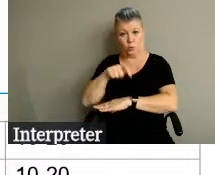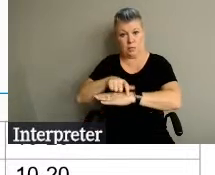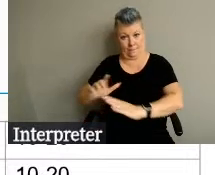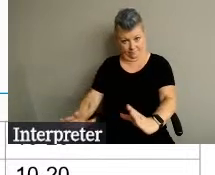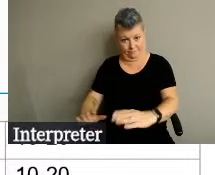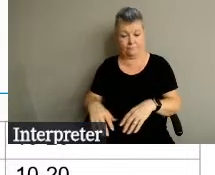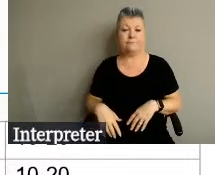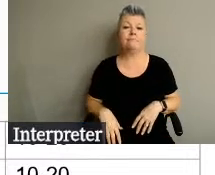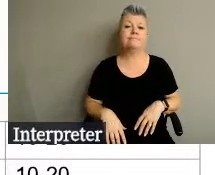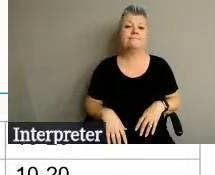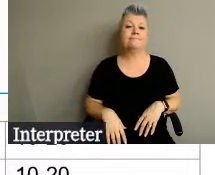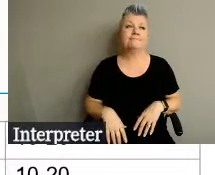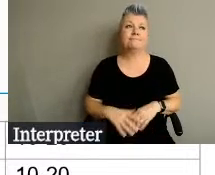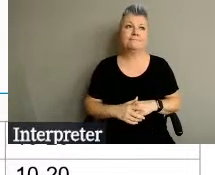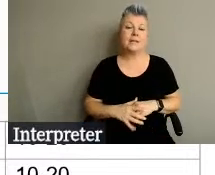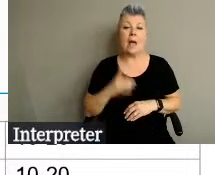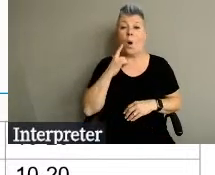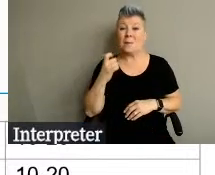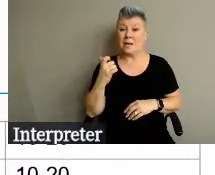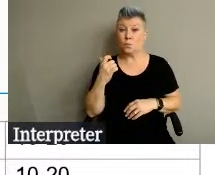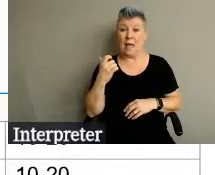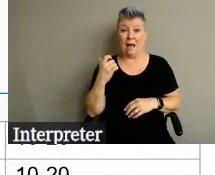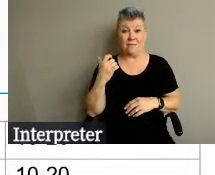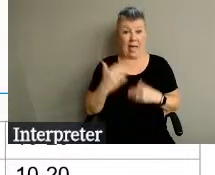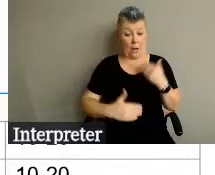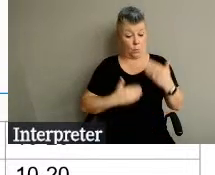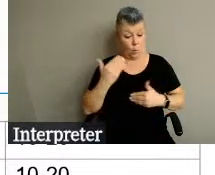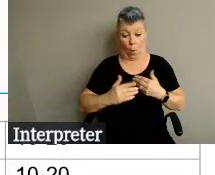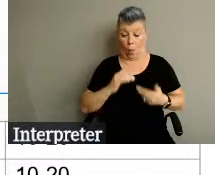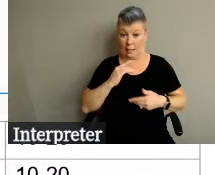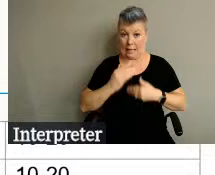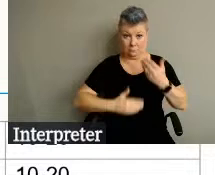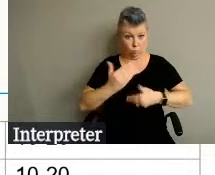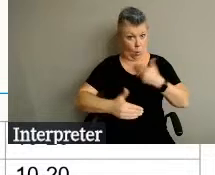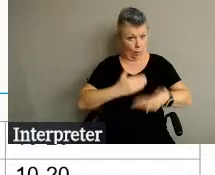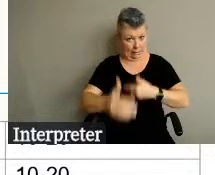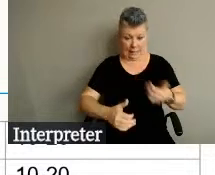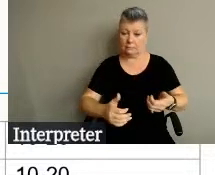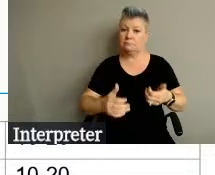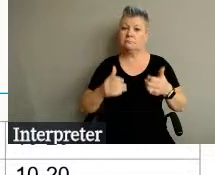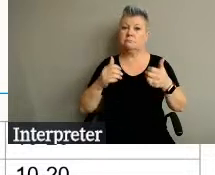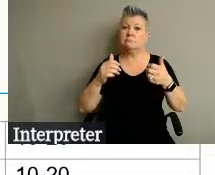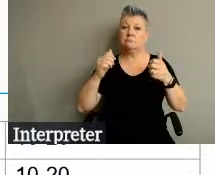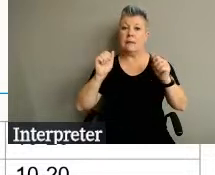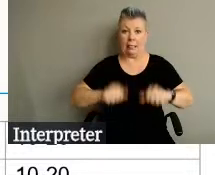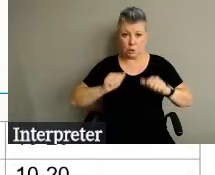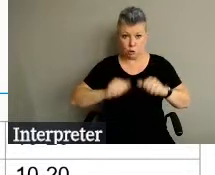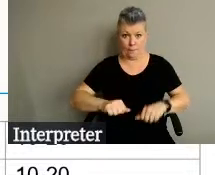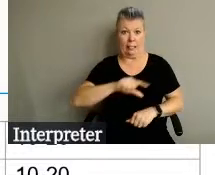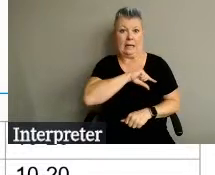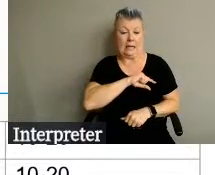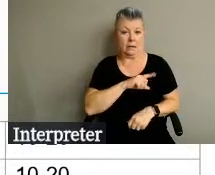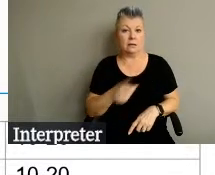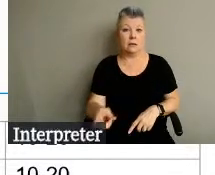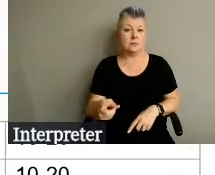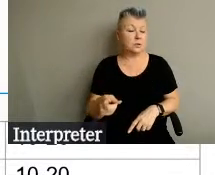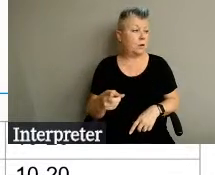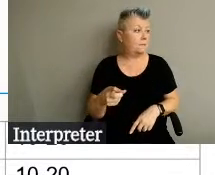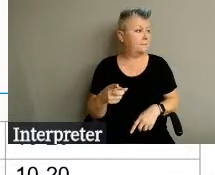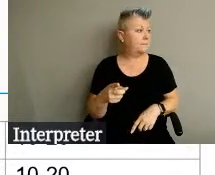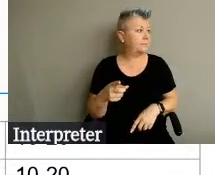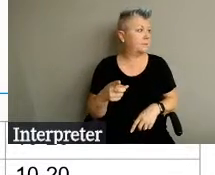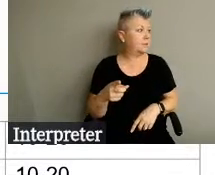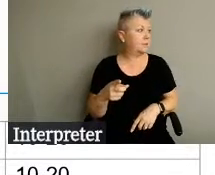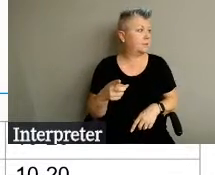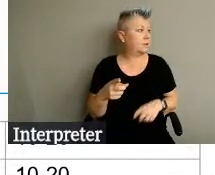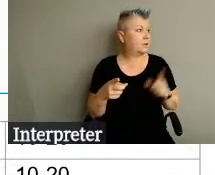the rolling early eligibility of those third birthdays, we will start off, and typically we're like, someone will go,